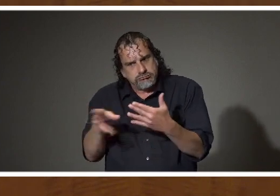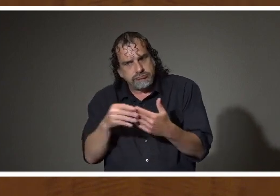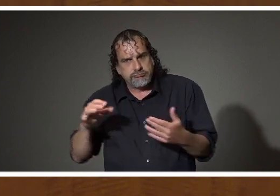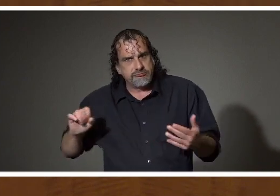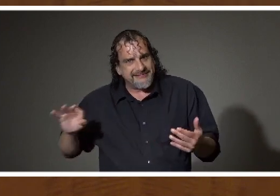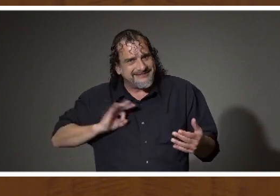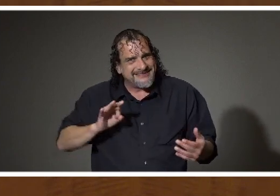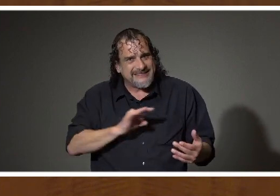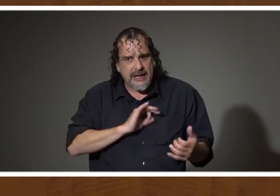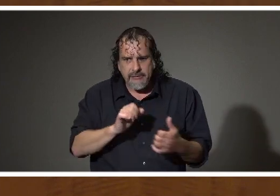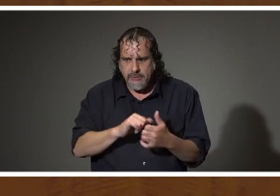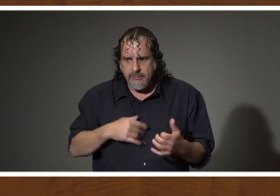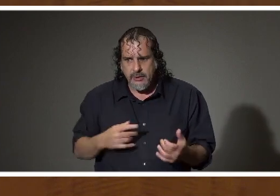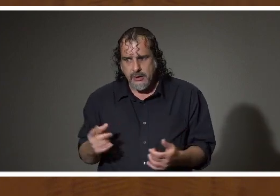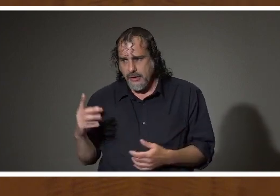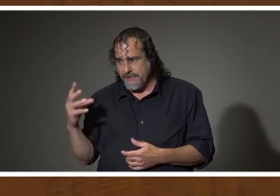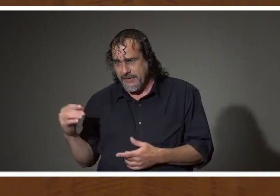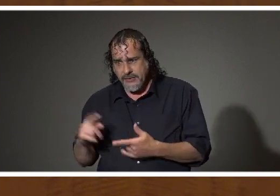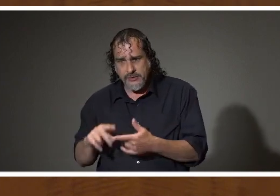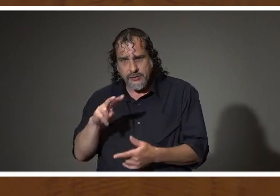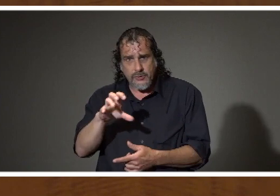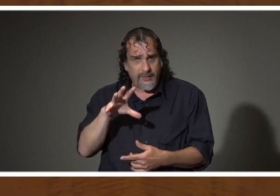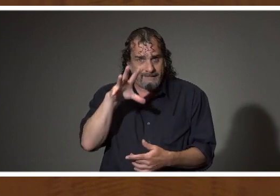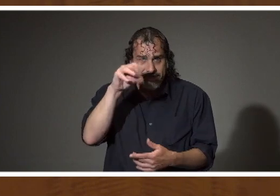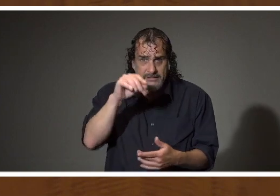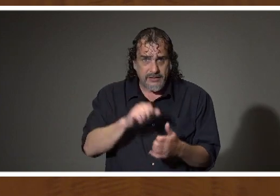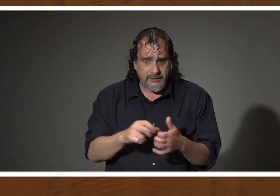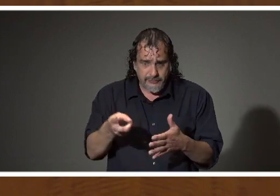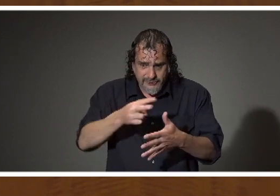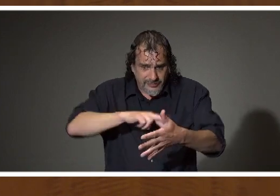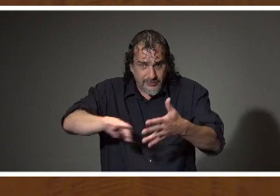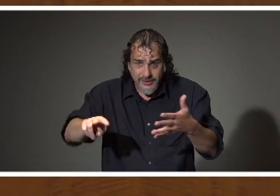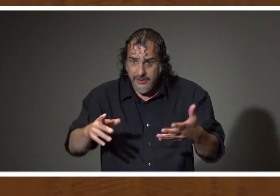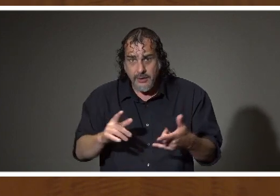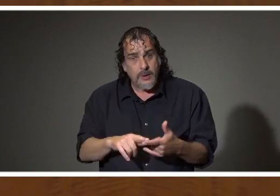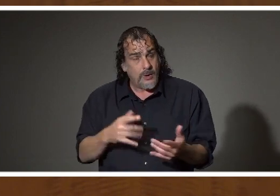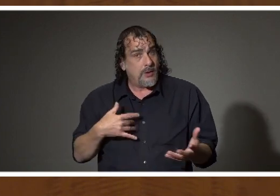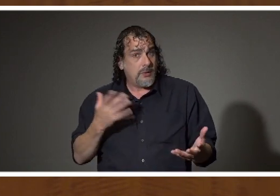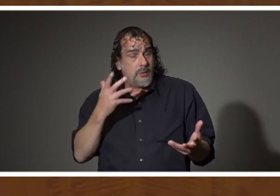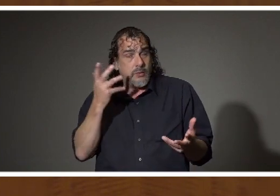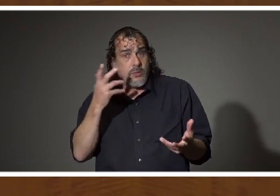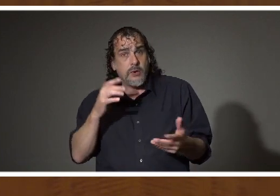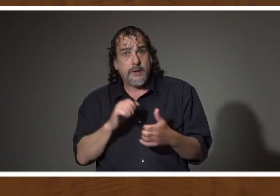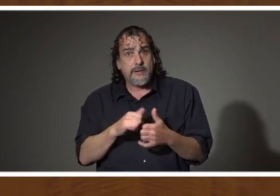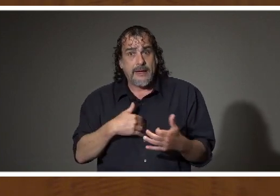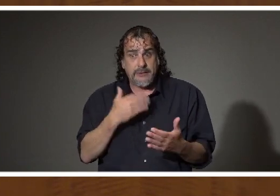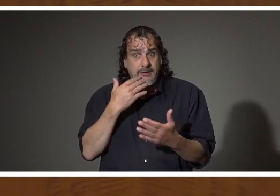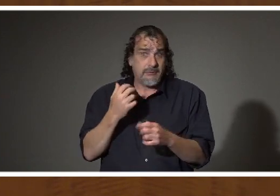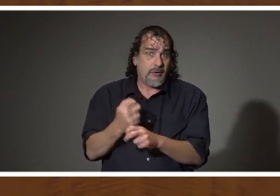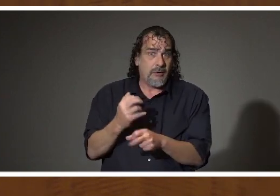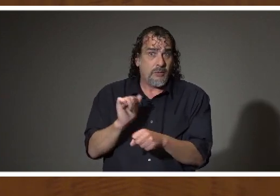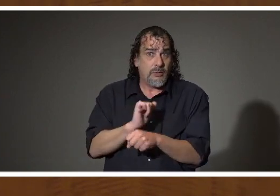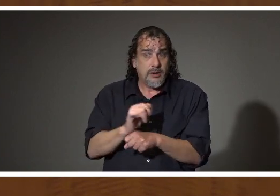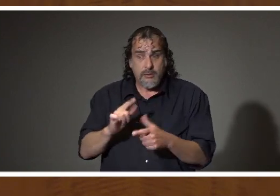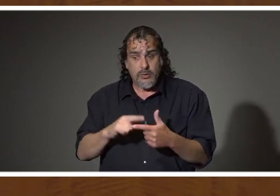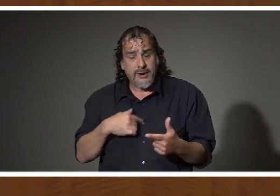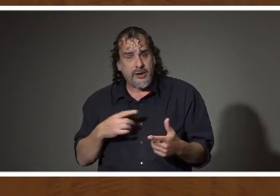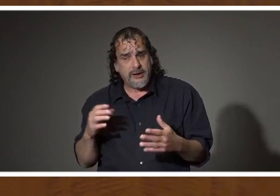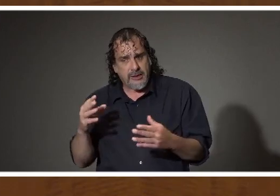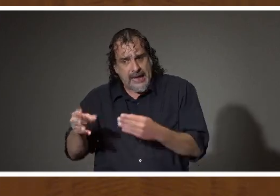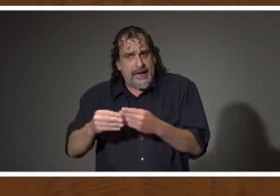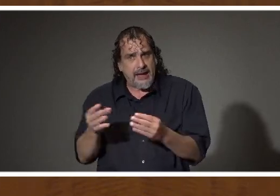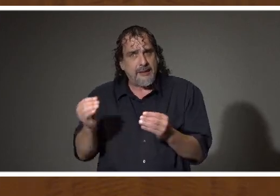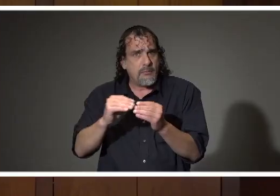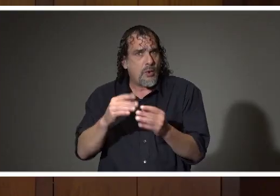to 250 people answering the phone over a short 3 weeks has been very good work, but we've got more work to do, and we know that.